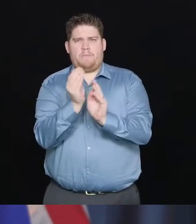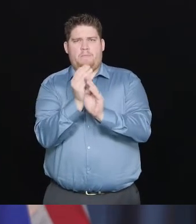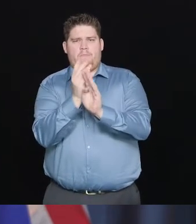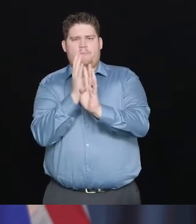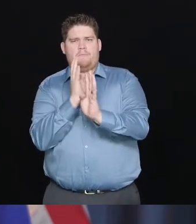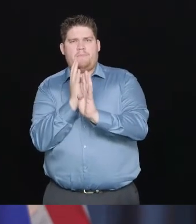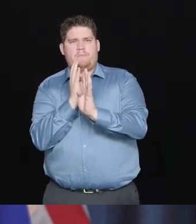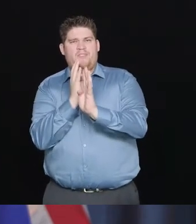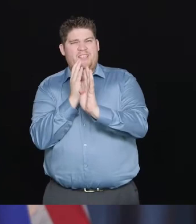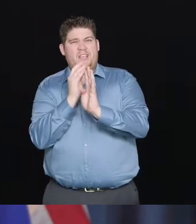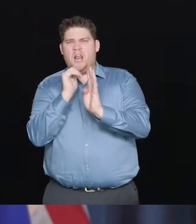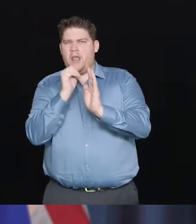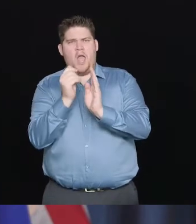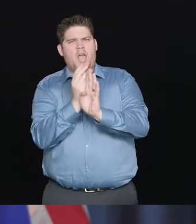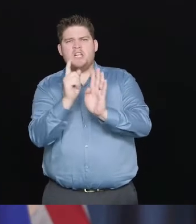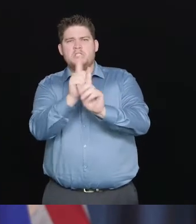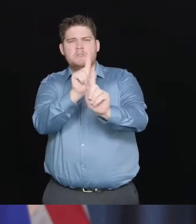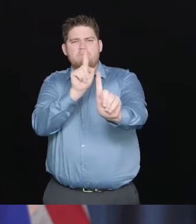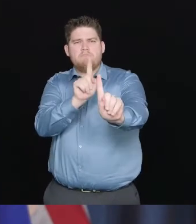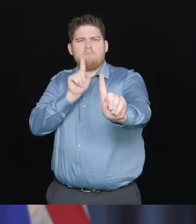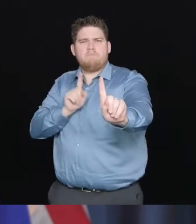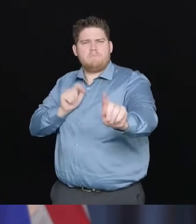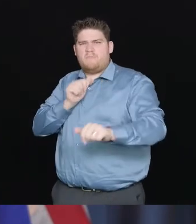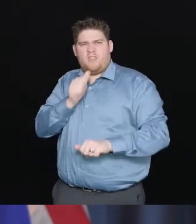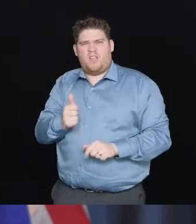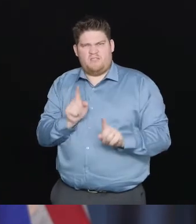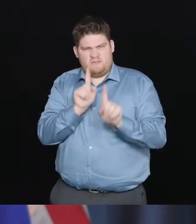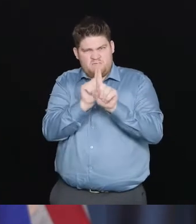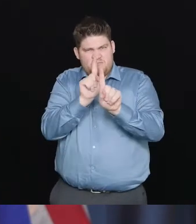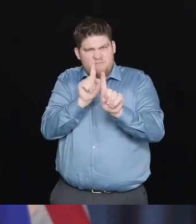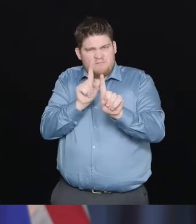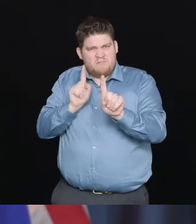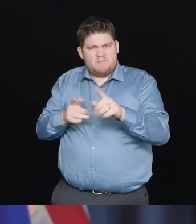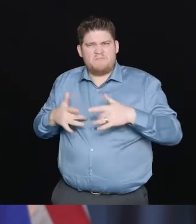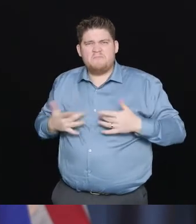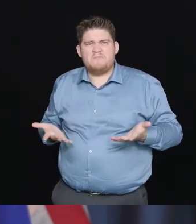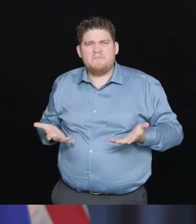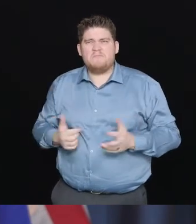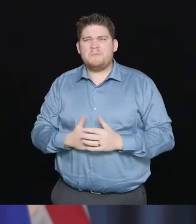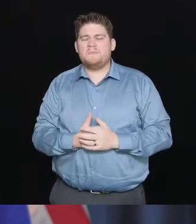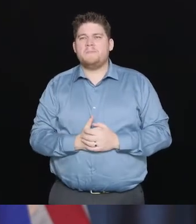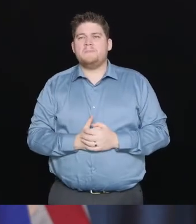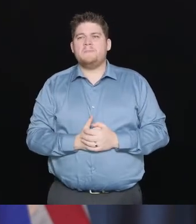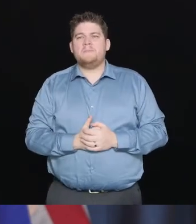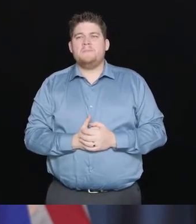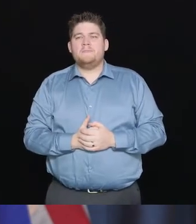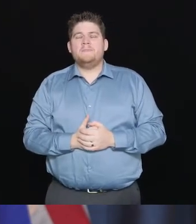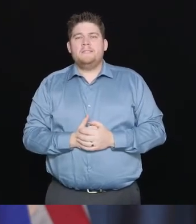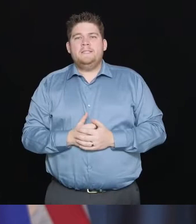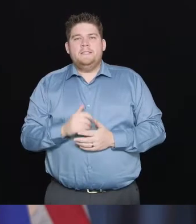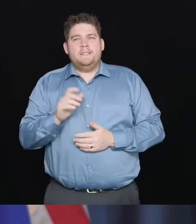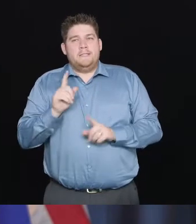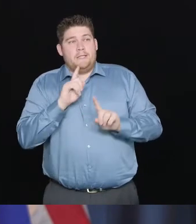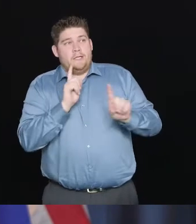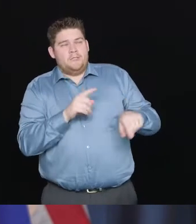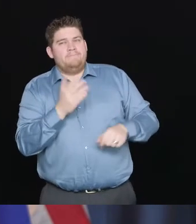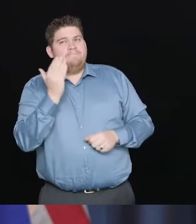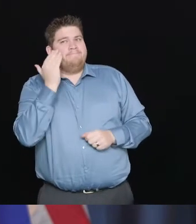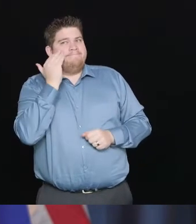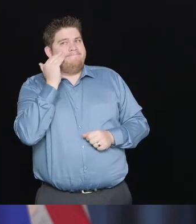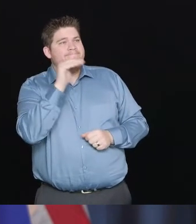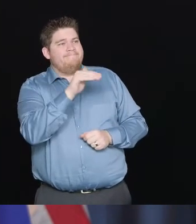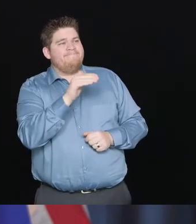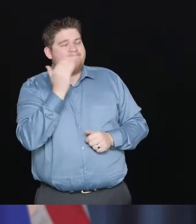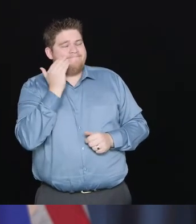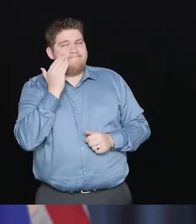Agency. And I know they have been taking steps to make that more efficient and effective in terms of distancing,